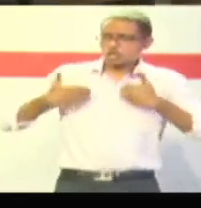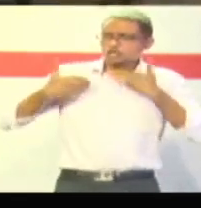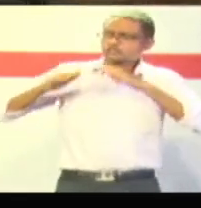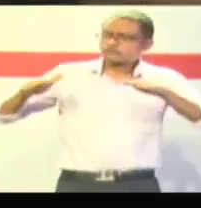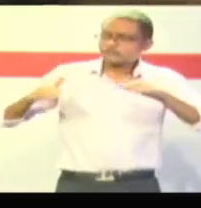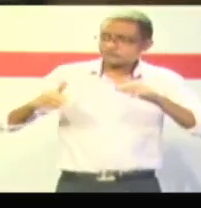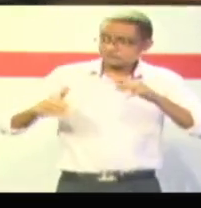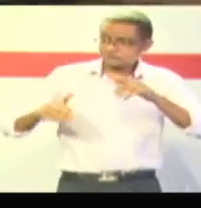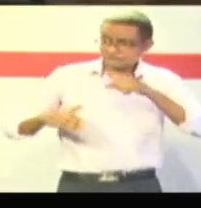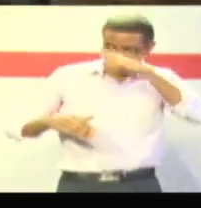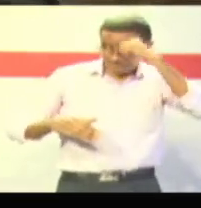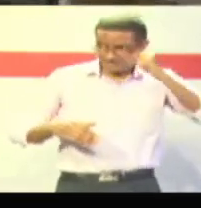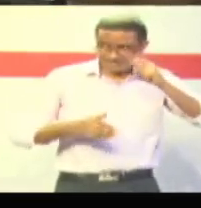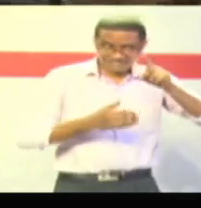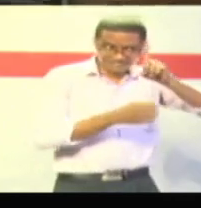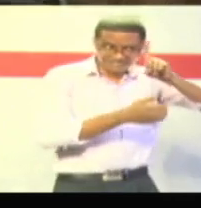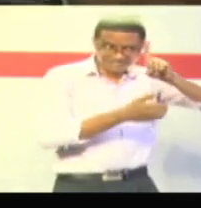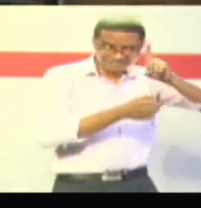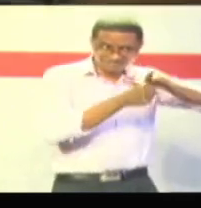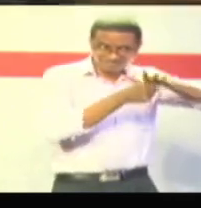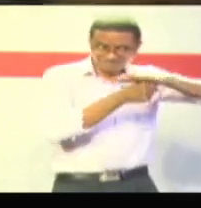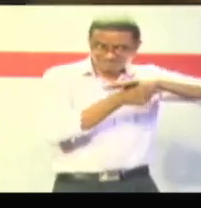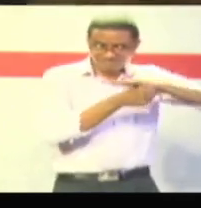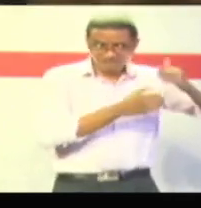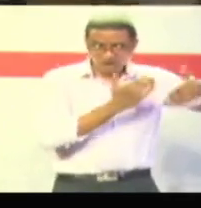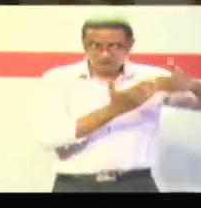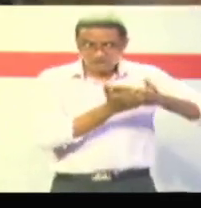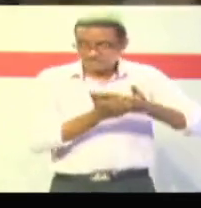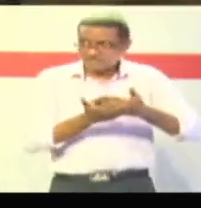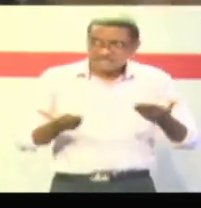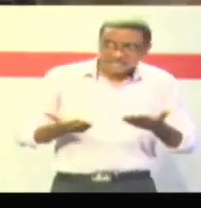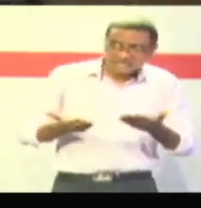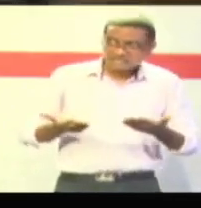would be your message to the parents now who are really quite